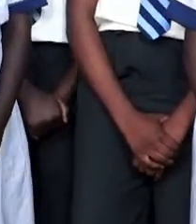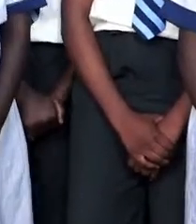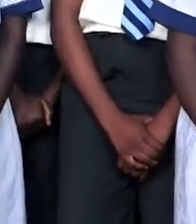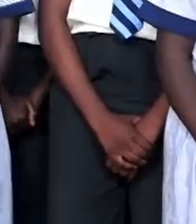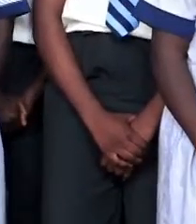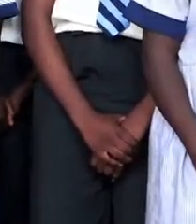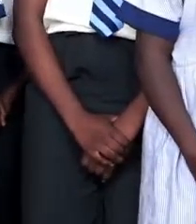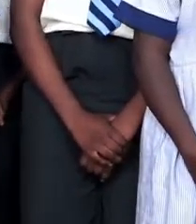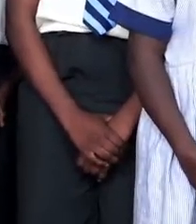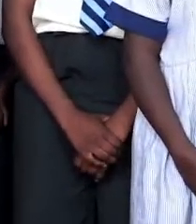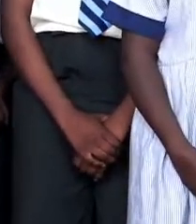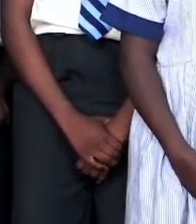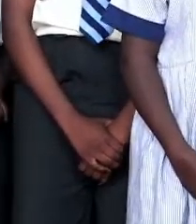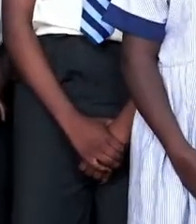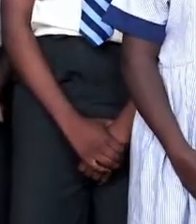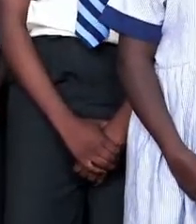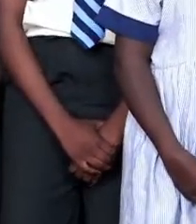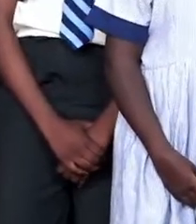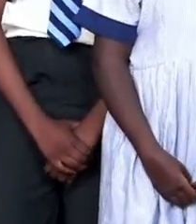God will work it